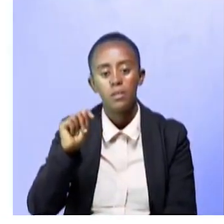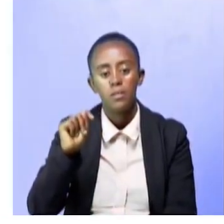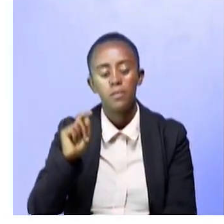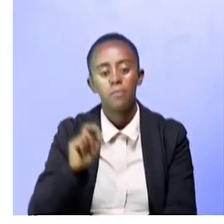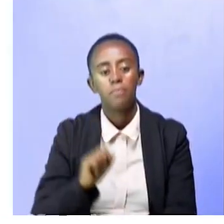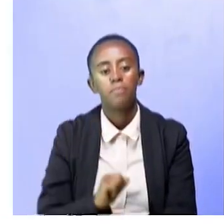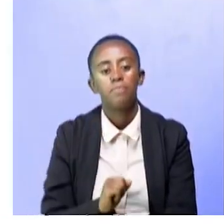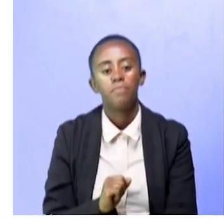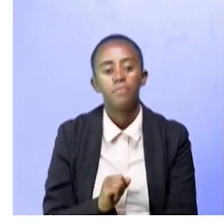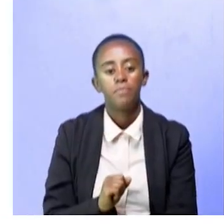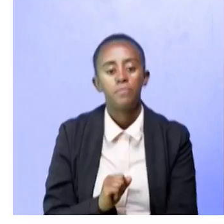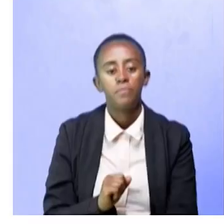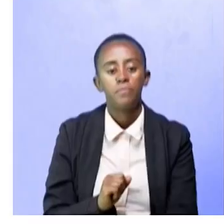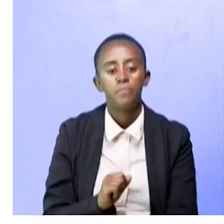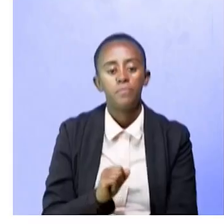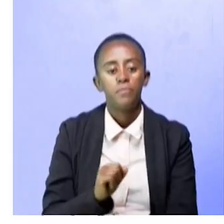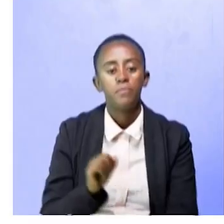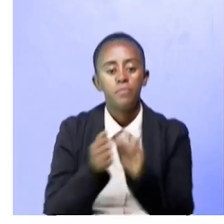What? Alter.